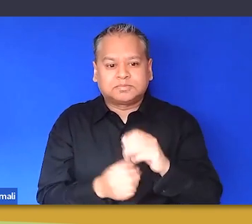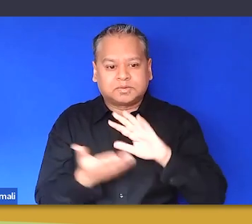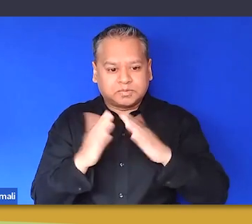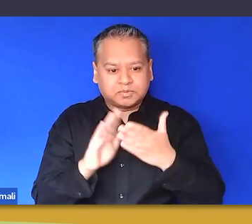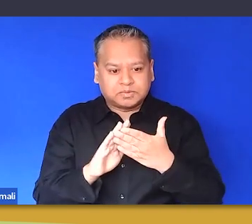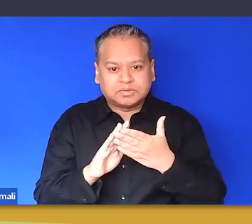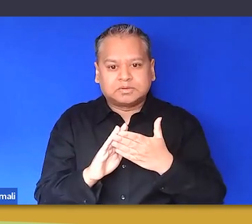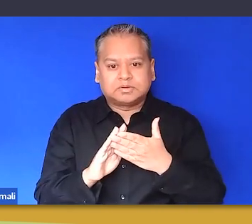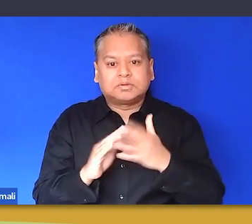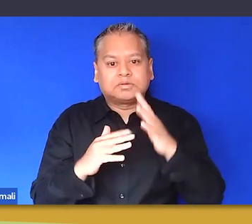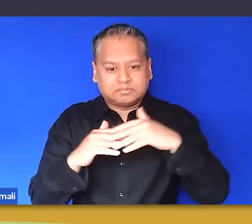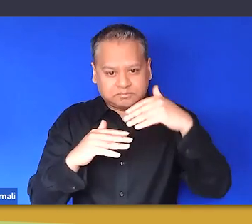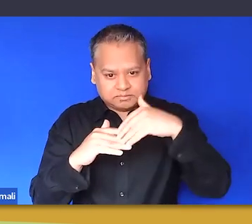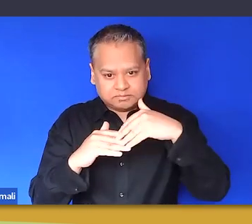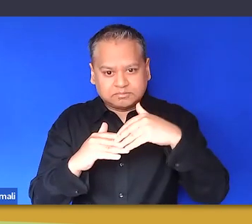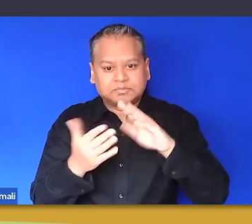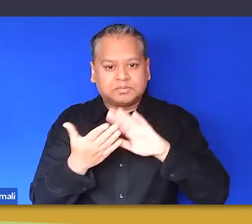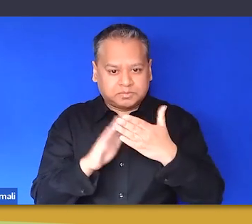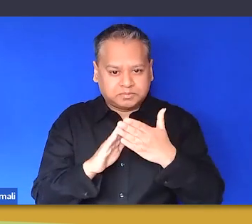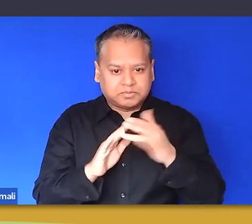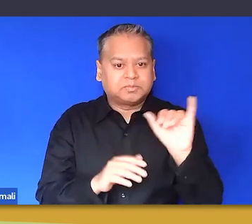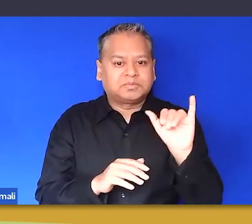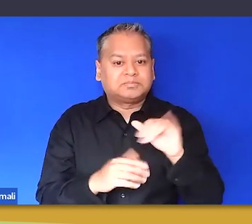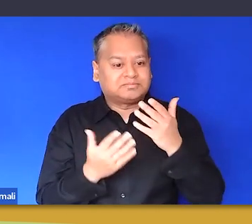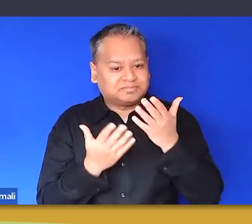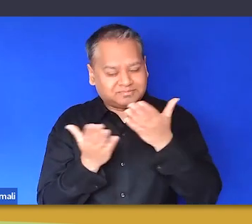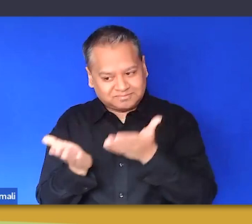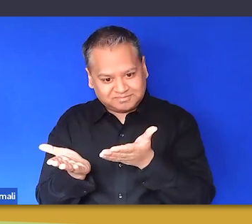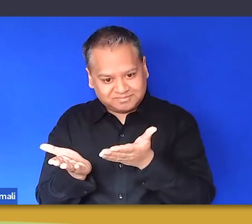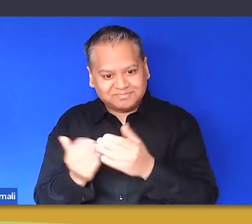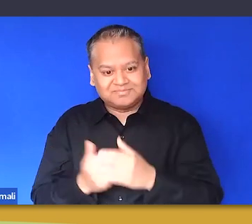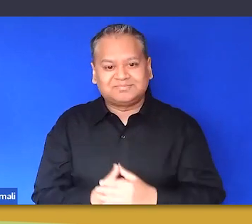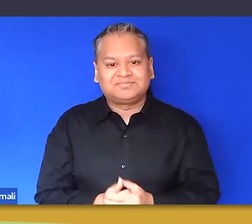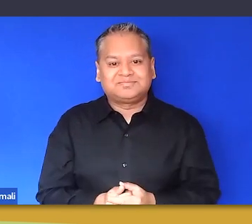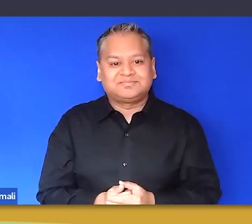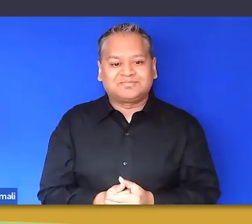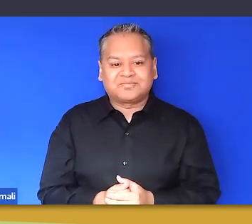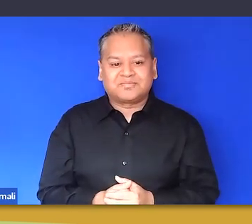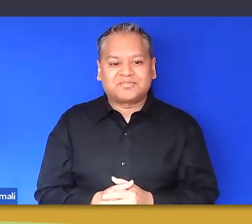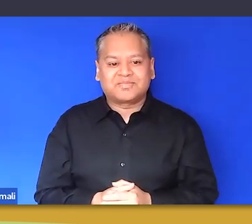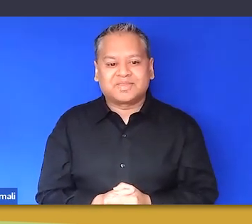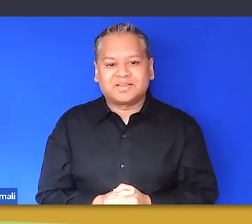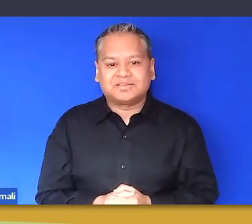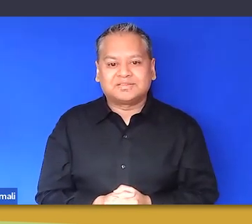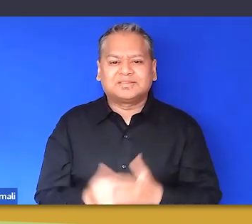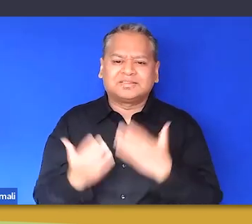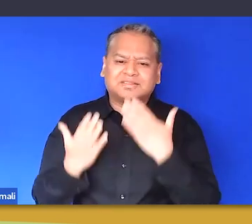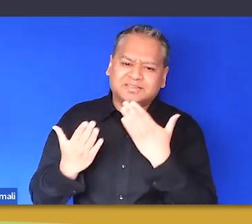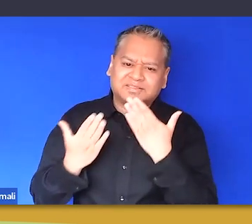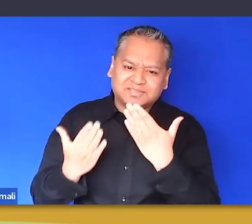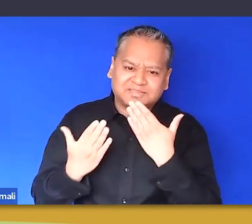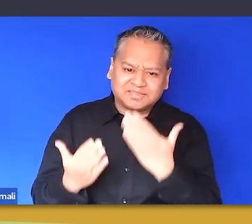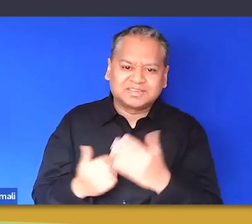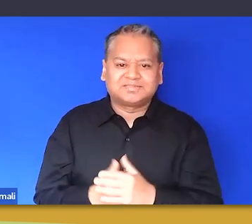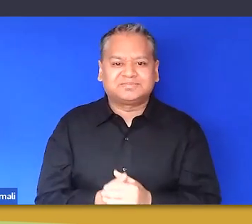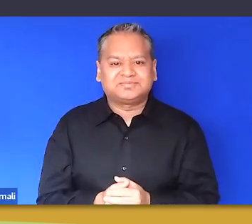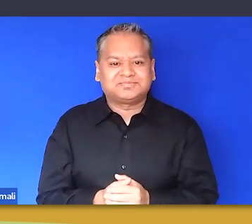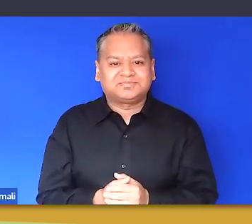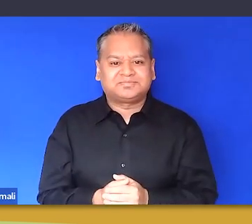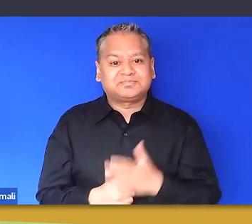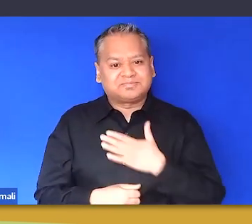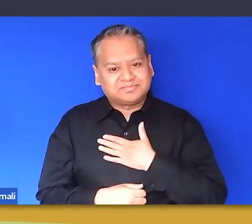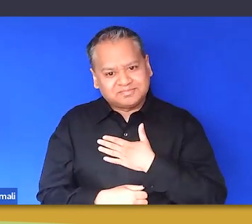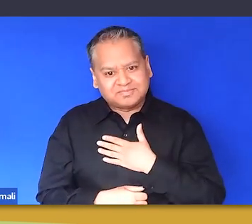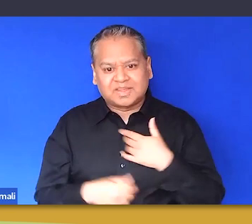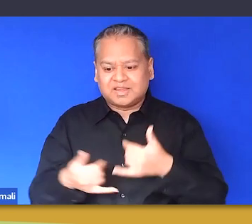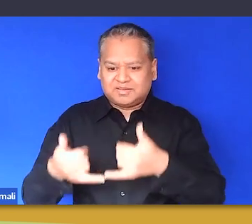much, Rachna ji. You know, you told everybody the work I've been doing, but you know, it's been working many years to work with different